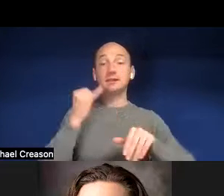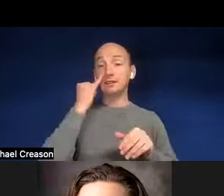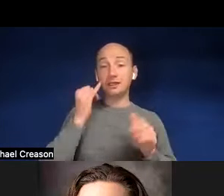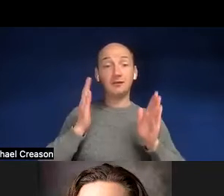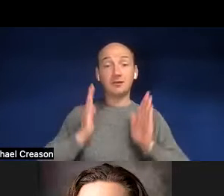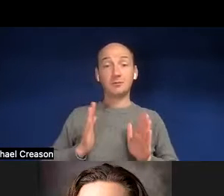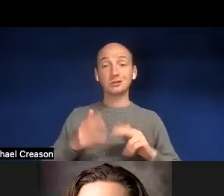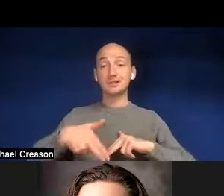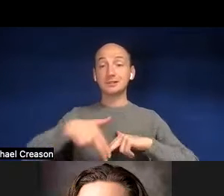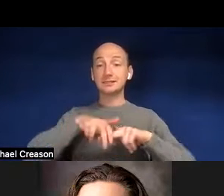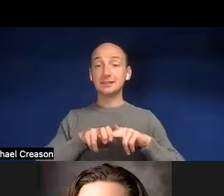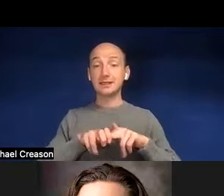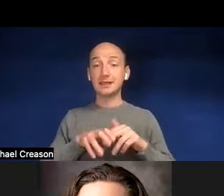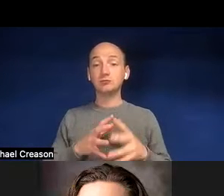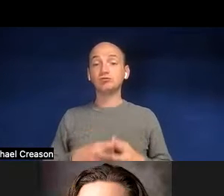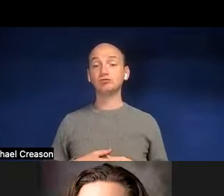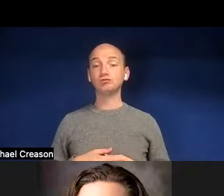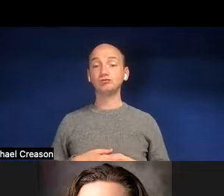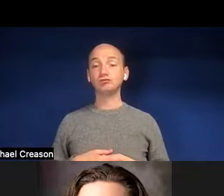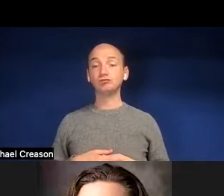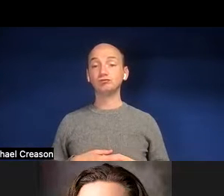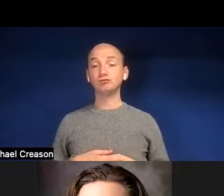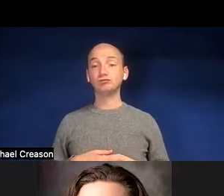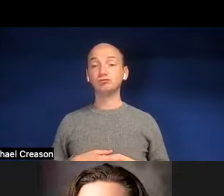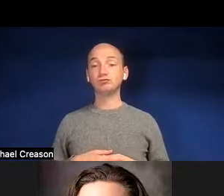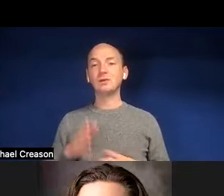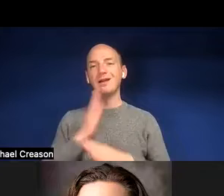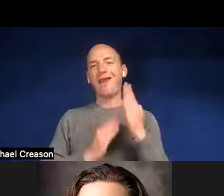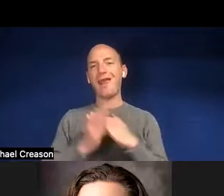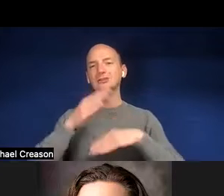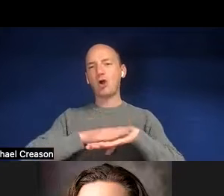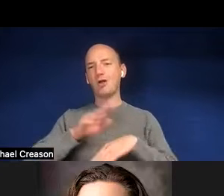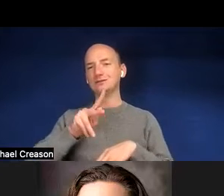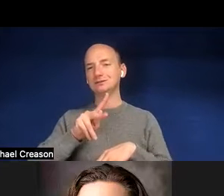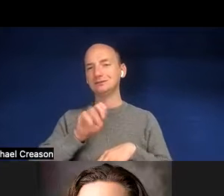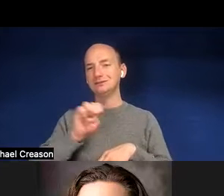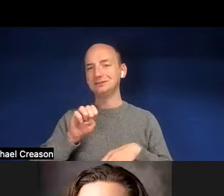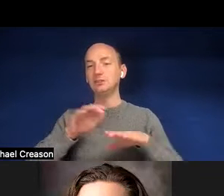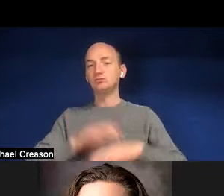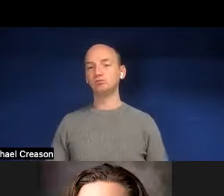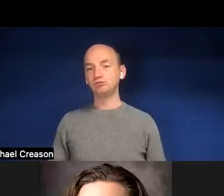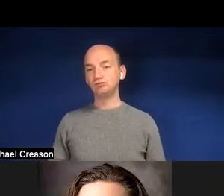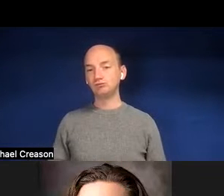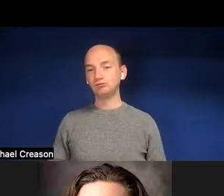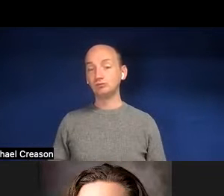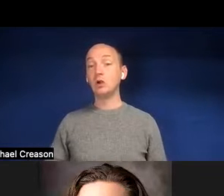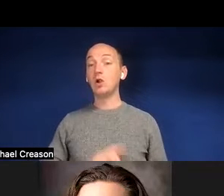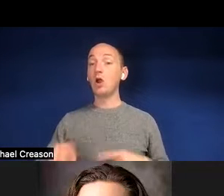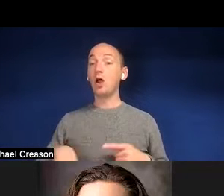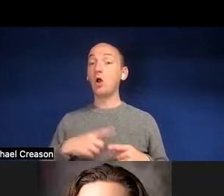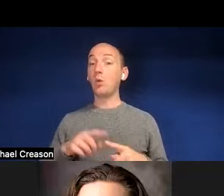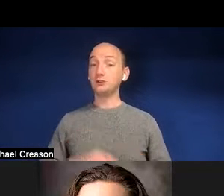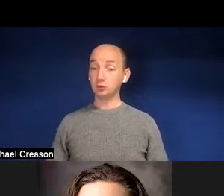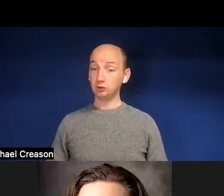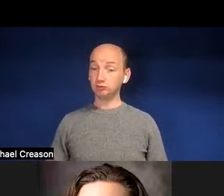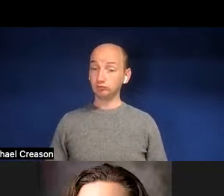just sitting at rest with the hands on the knees. As the person raises their hands from the body and moves to